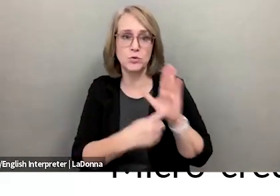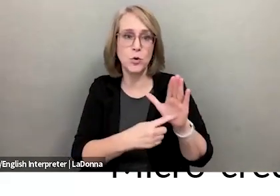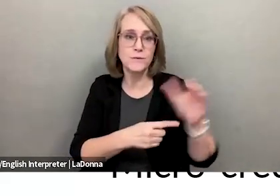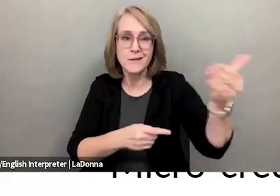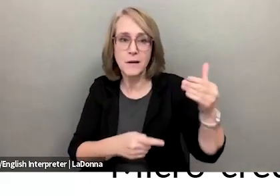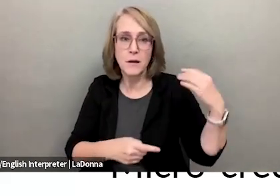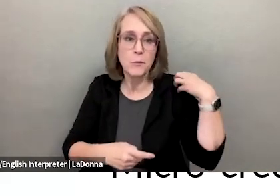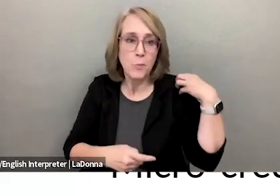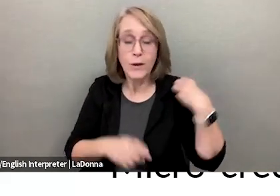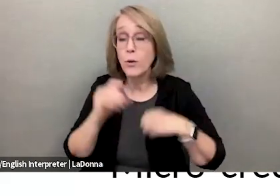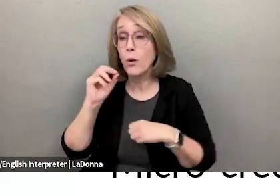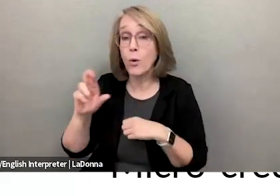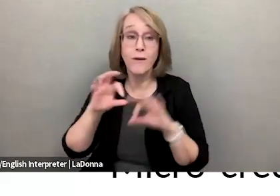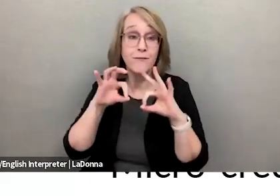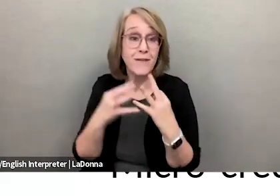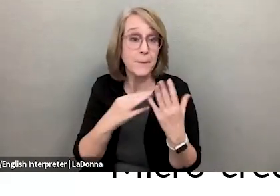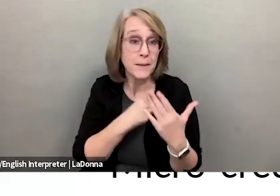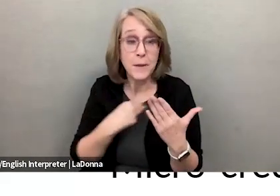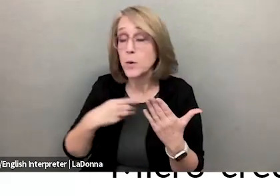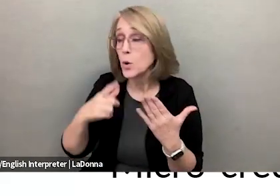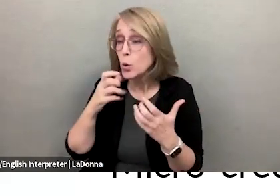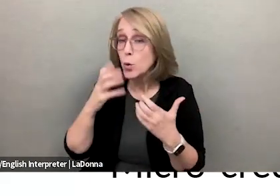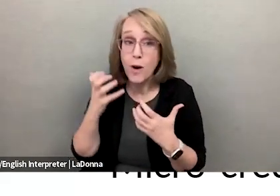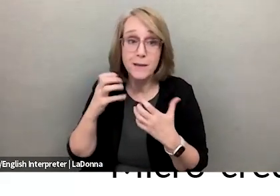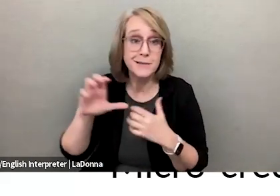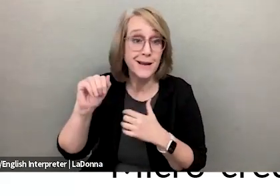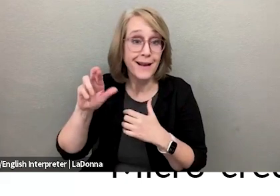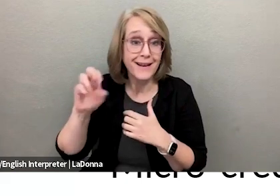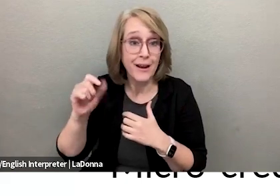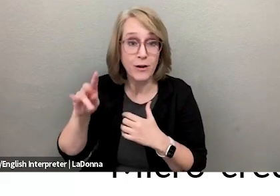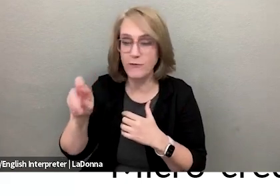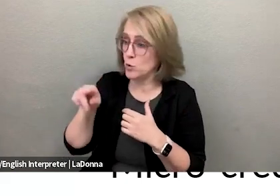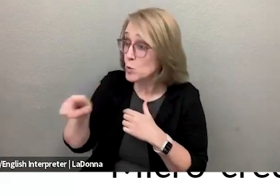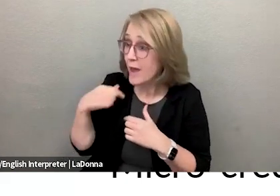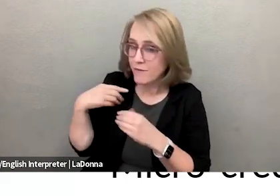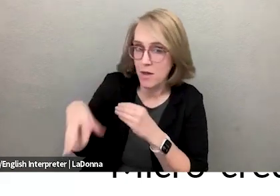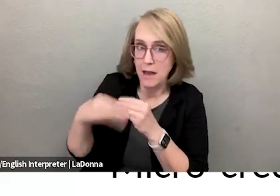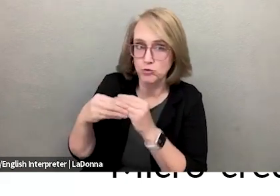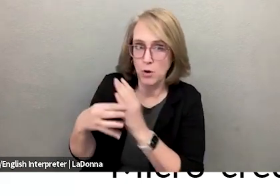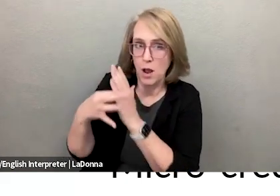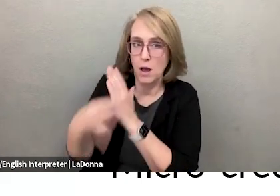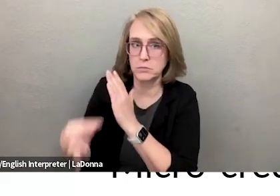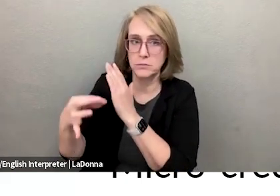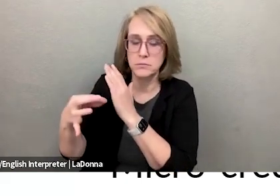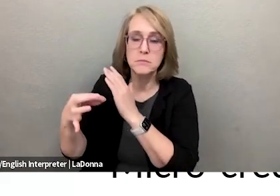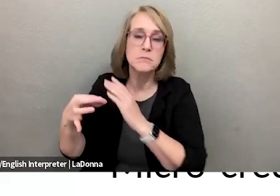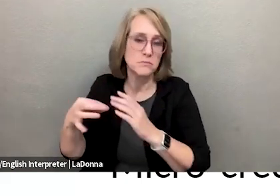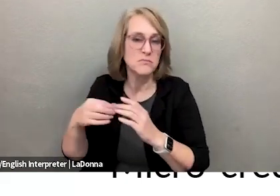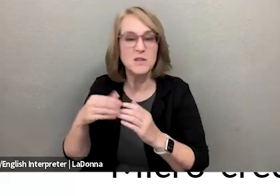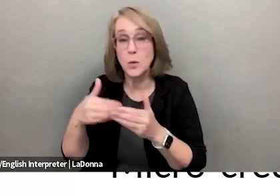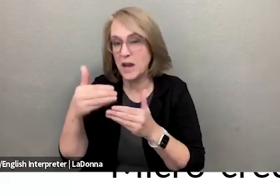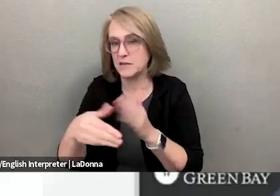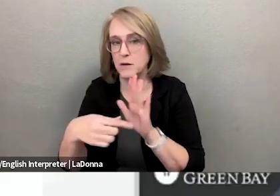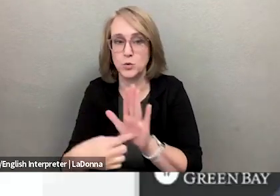a family member who might be looking for a caregiver the things that they can bring to that skill level. Next,